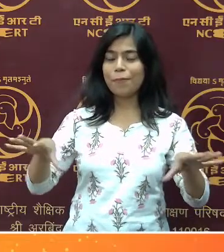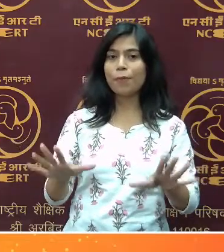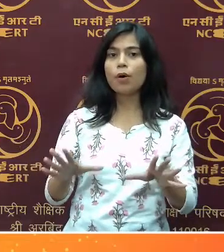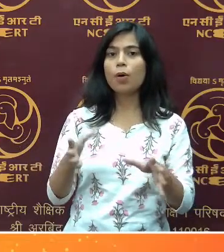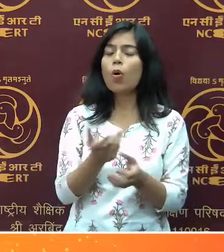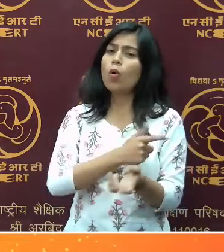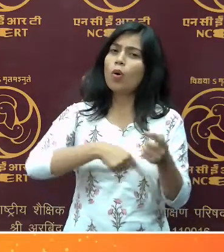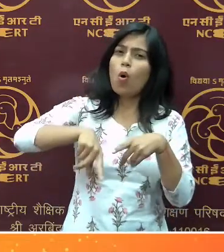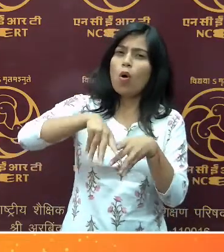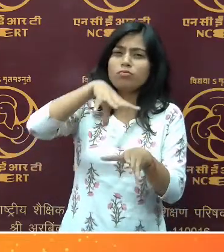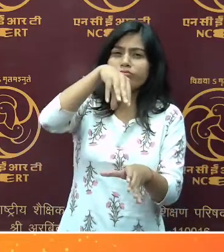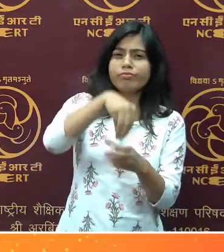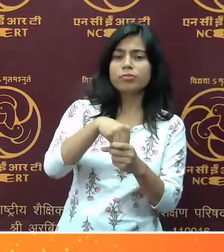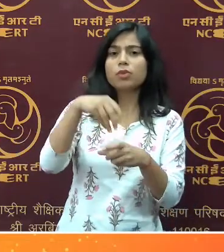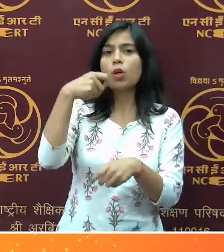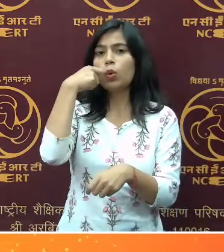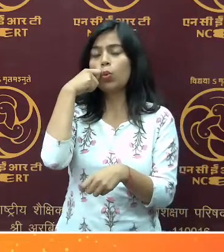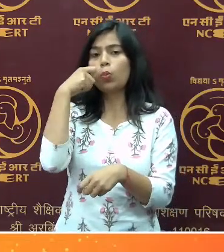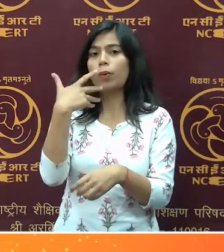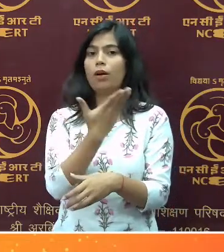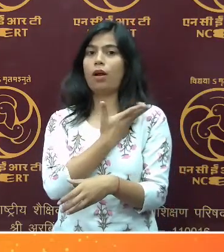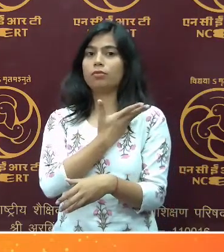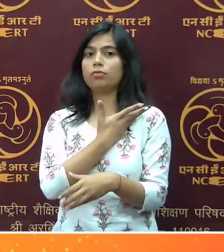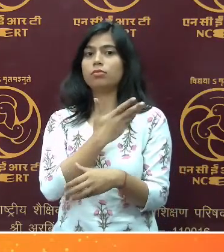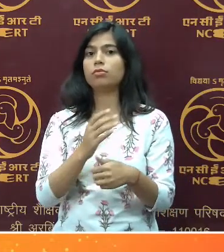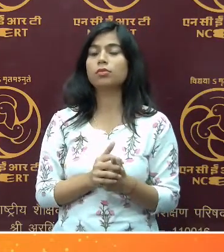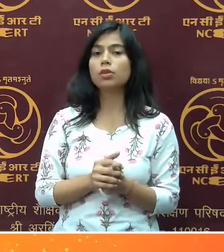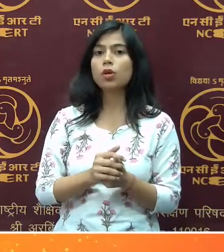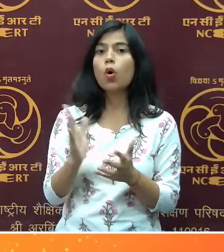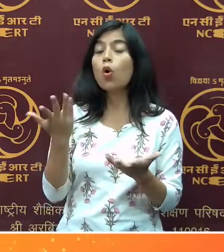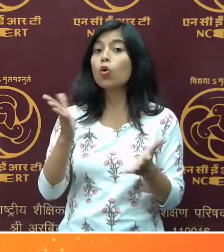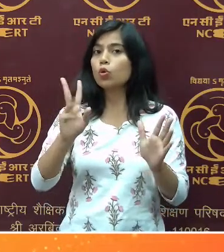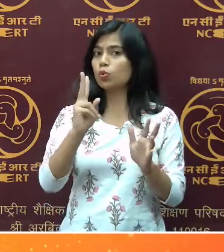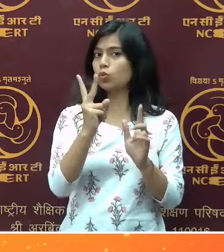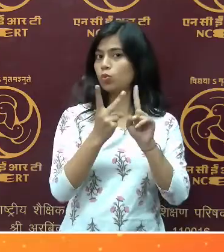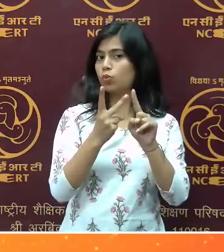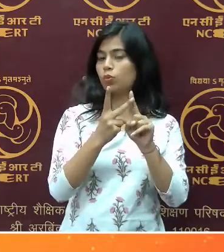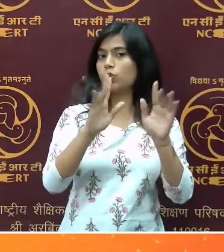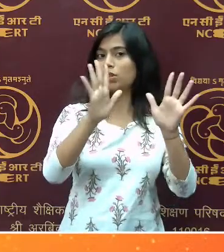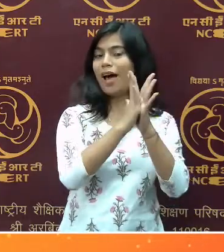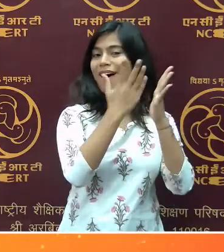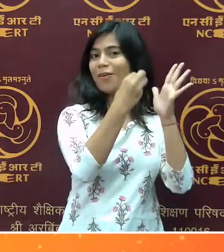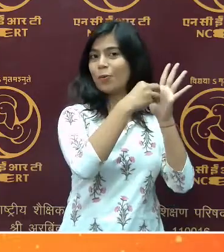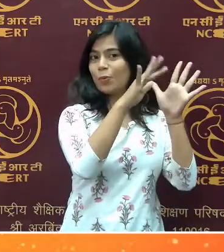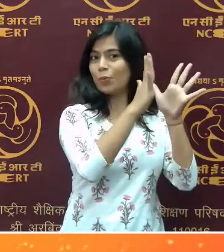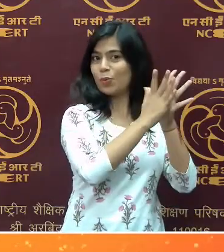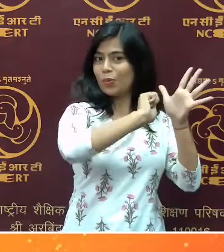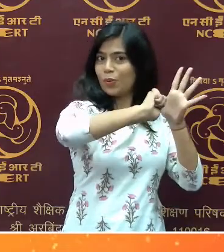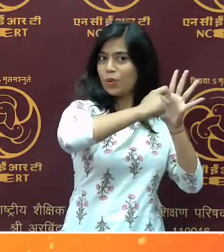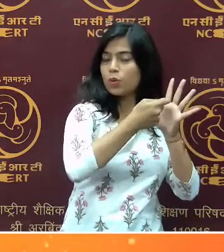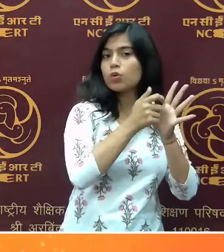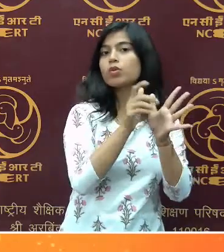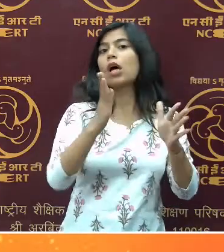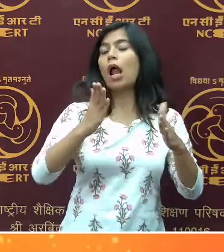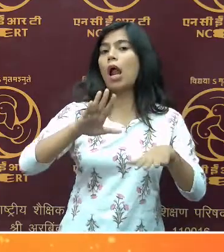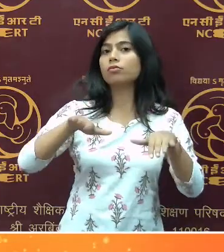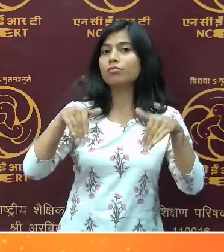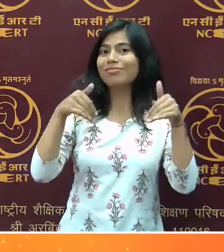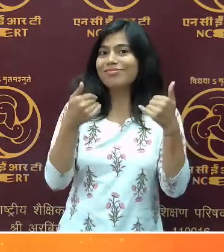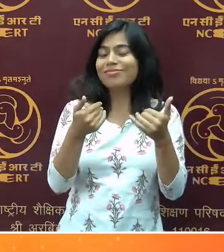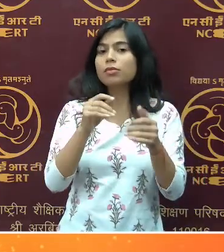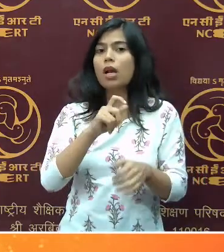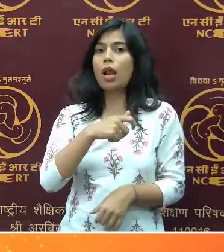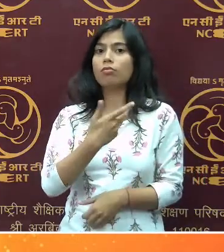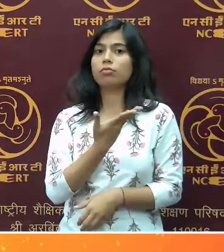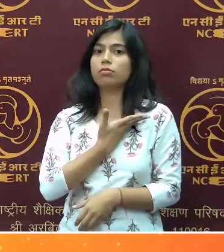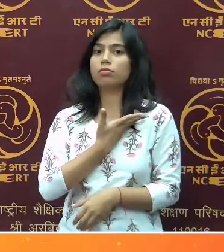of human right. Second category of rights are constitutional rights. So, in constitutional rights we study fundamental rights.